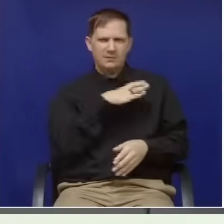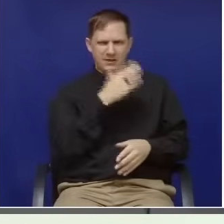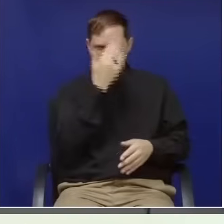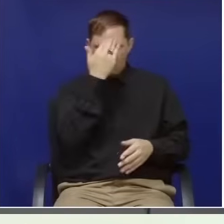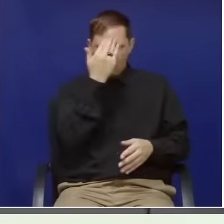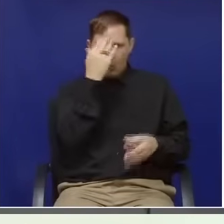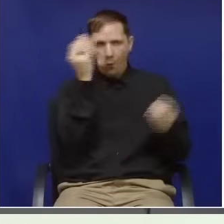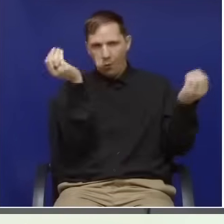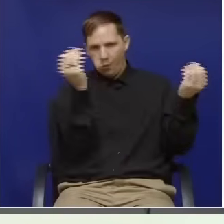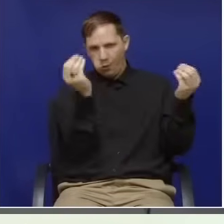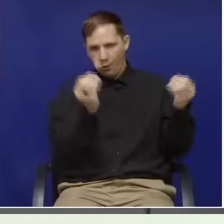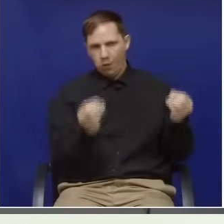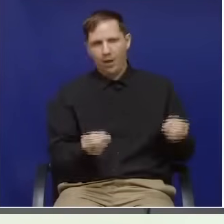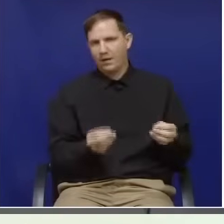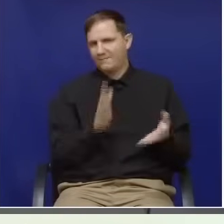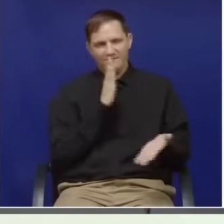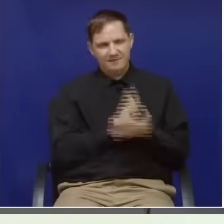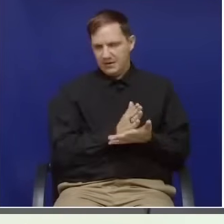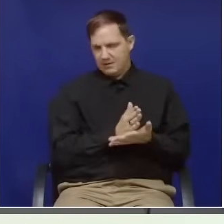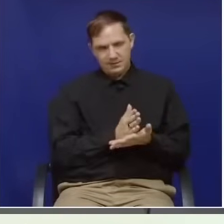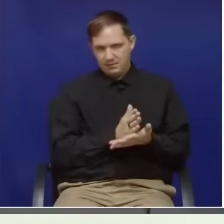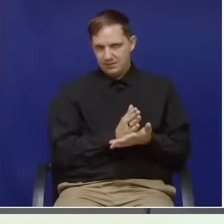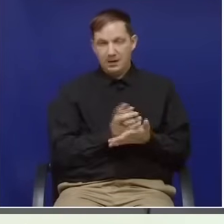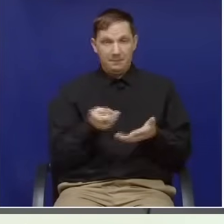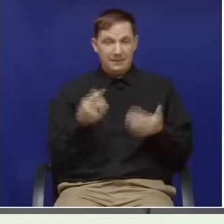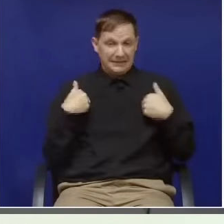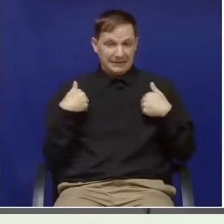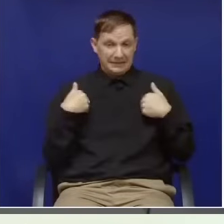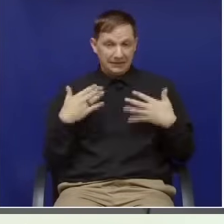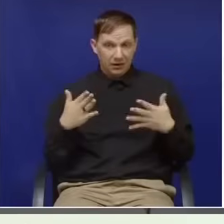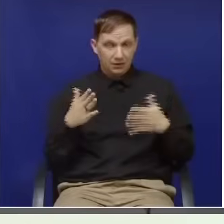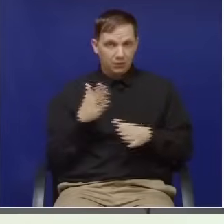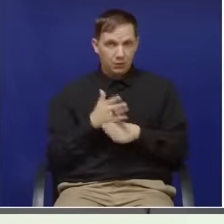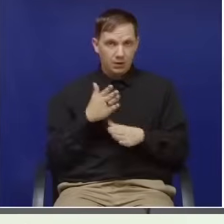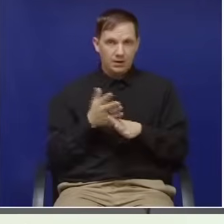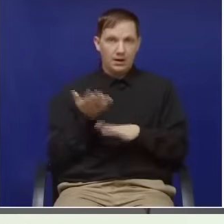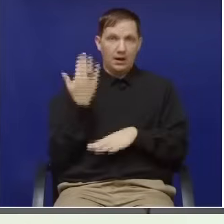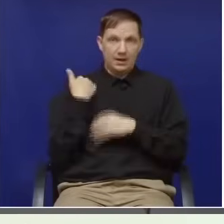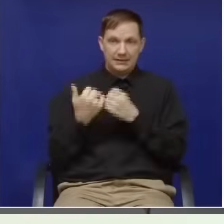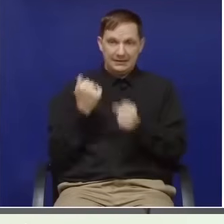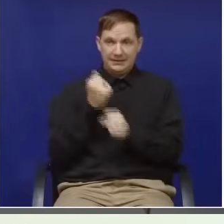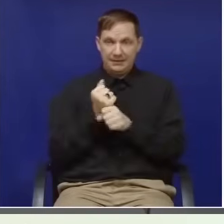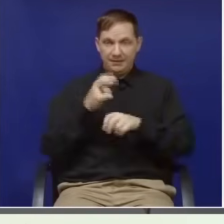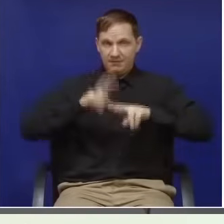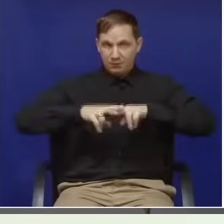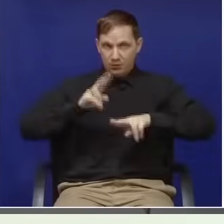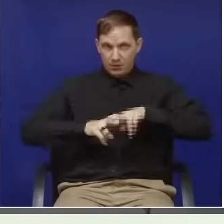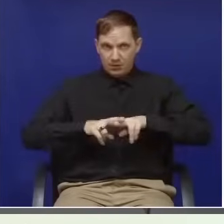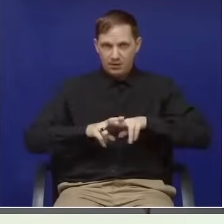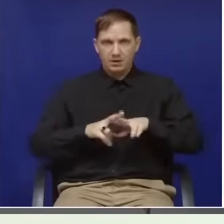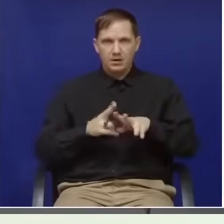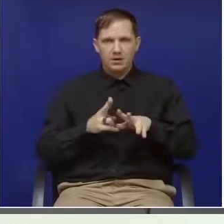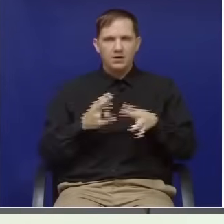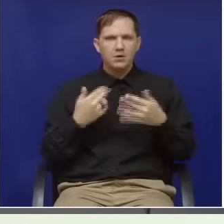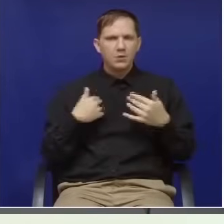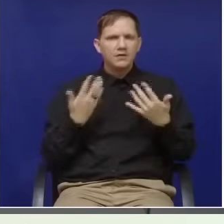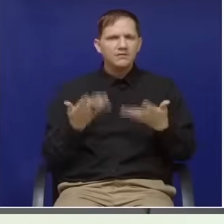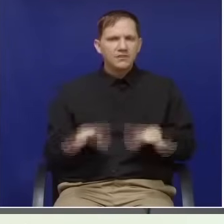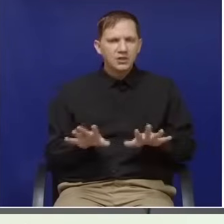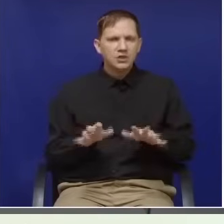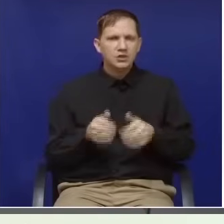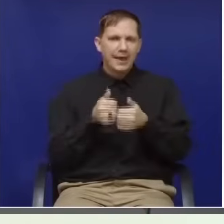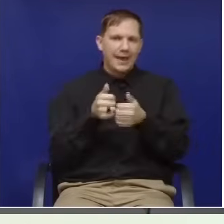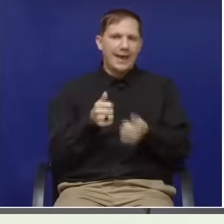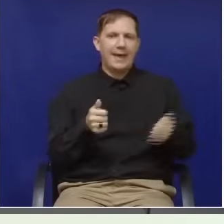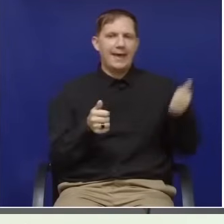incorrect. Since my arrival in the portfolio, for example, last year, February, we were able to give the heads of